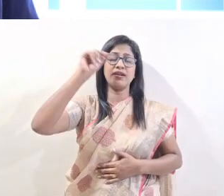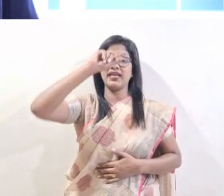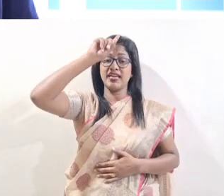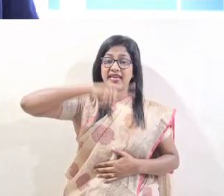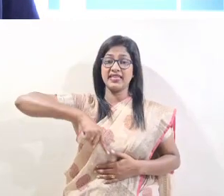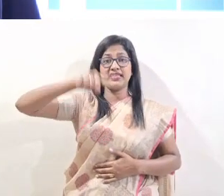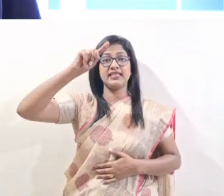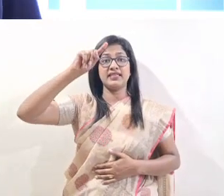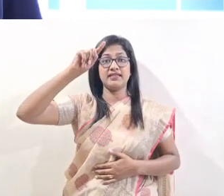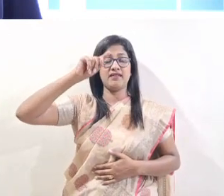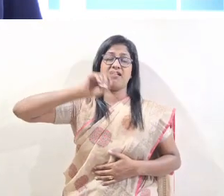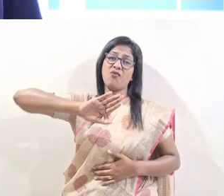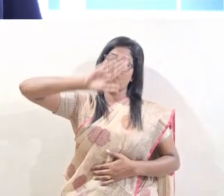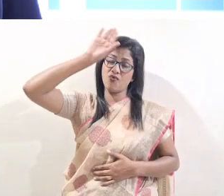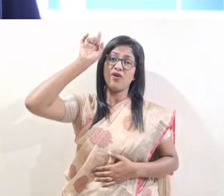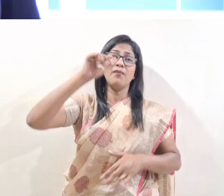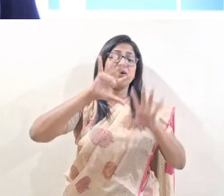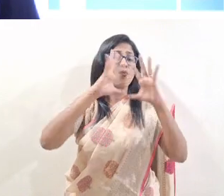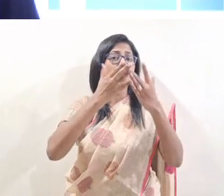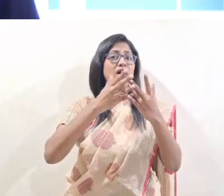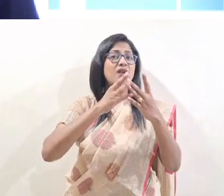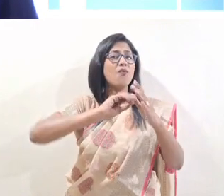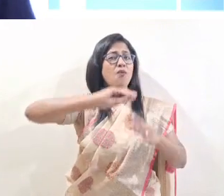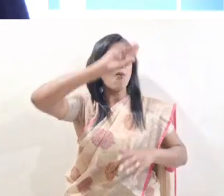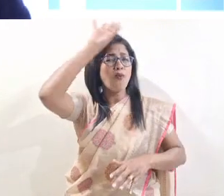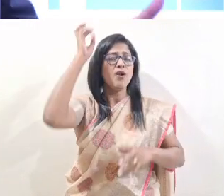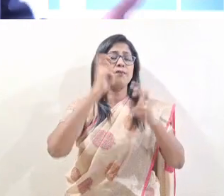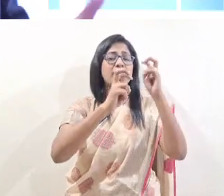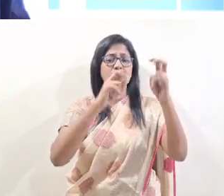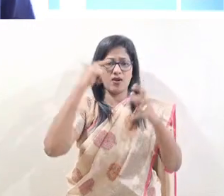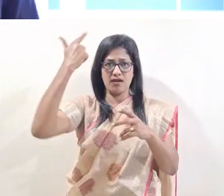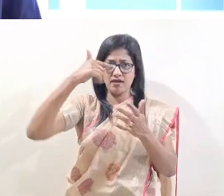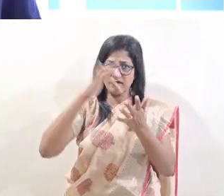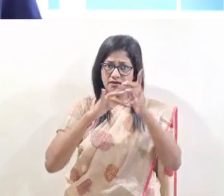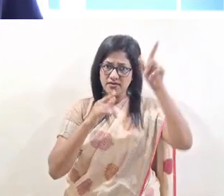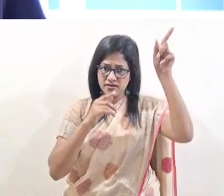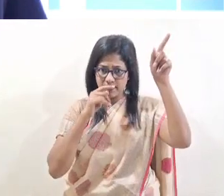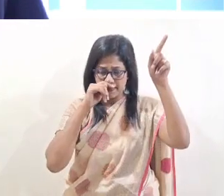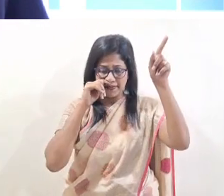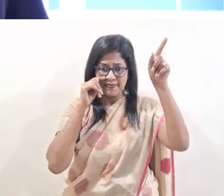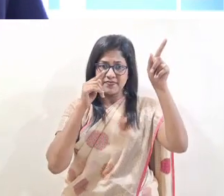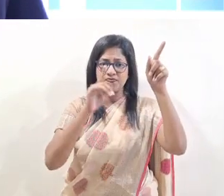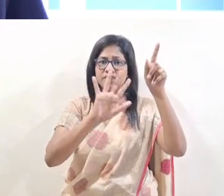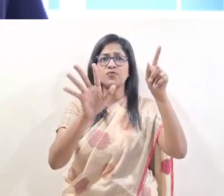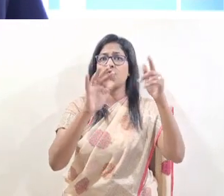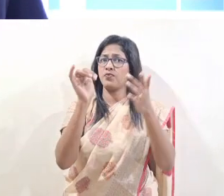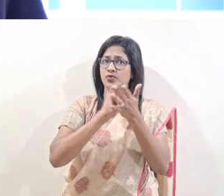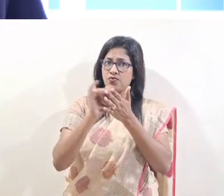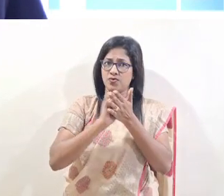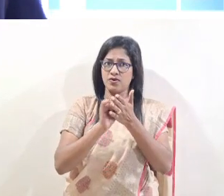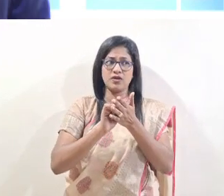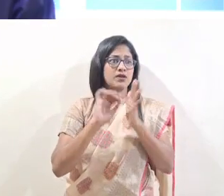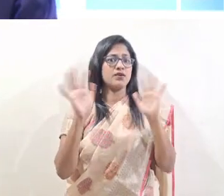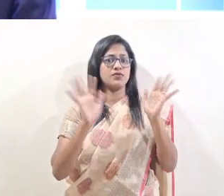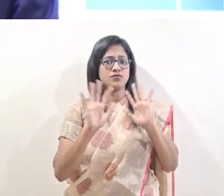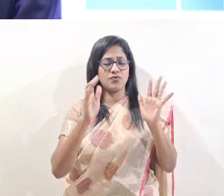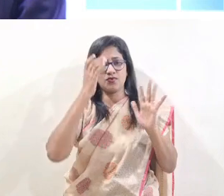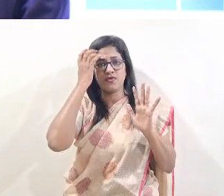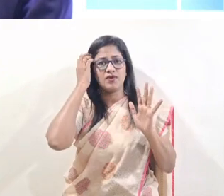is the oldest metro in the world? I was just wondering. Anyone? London? New York. Okay. New